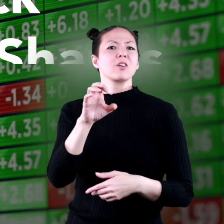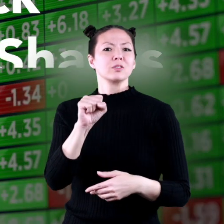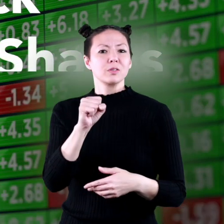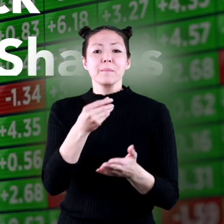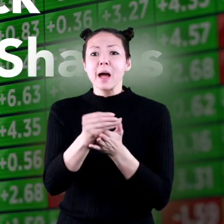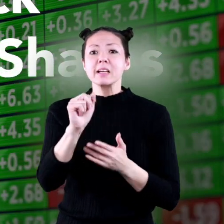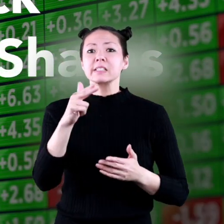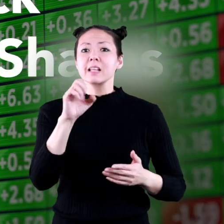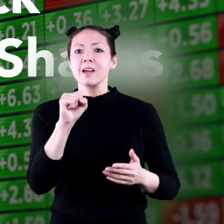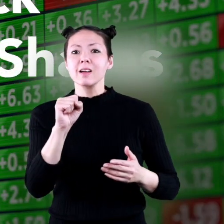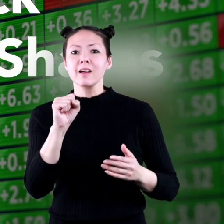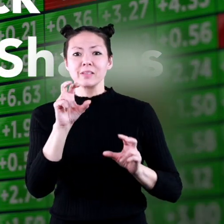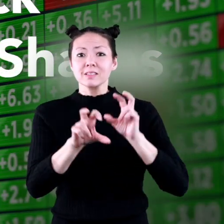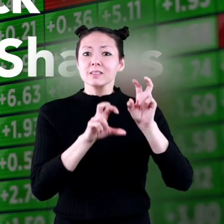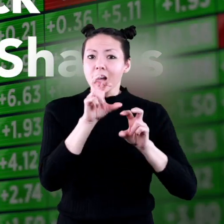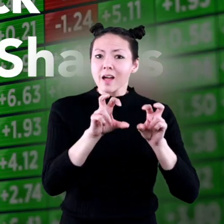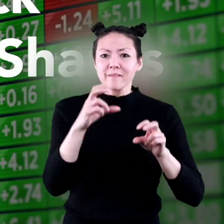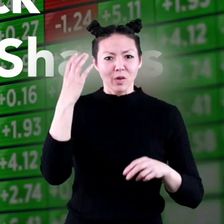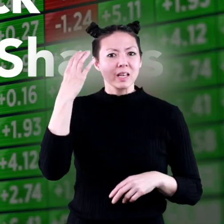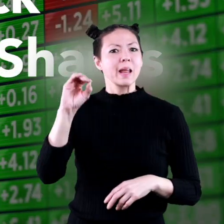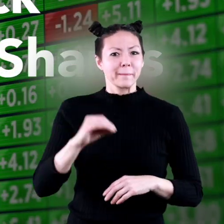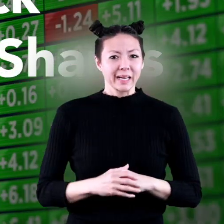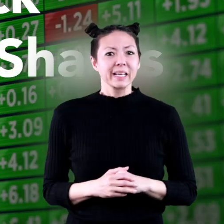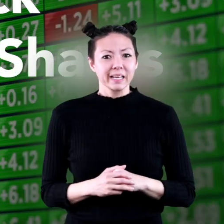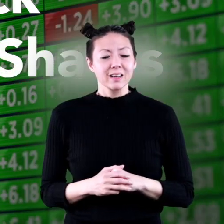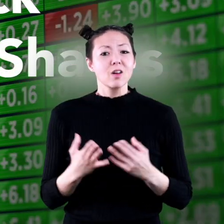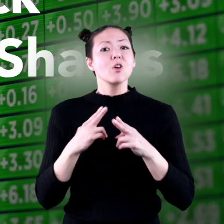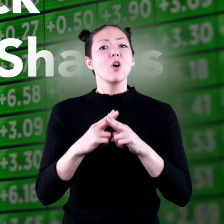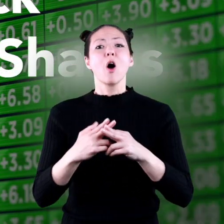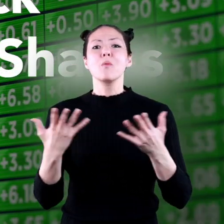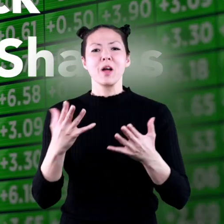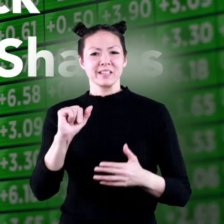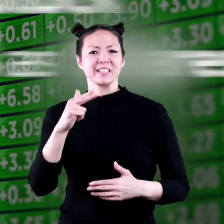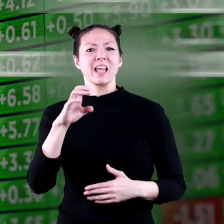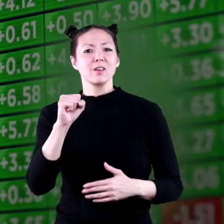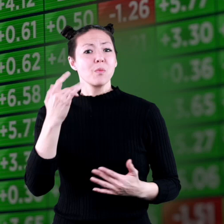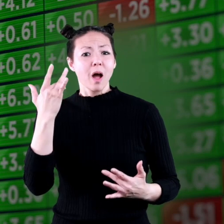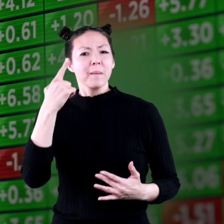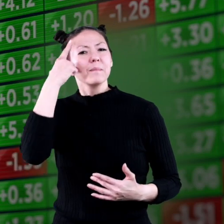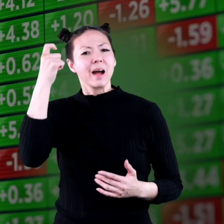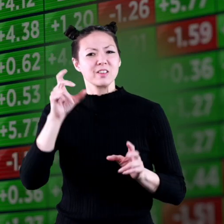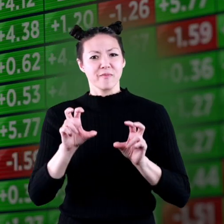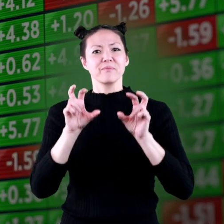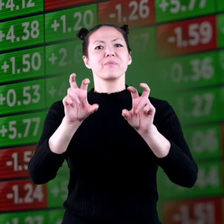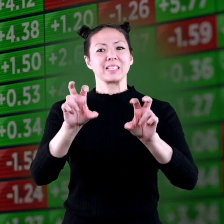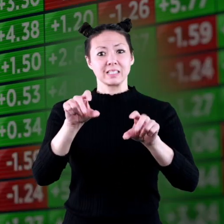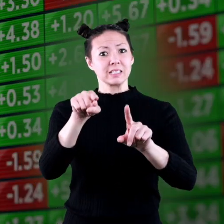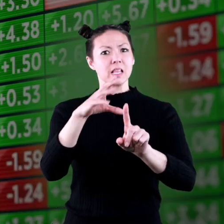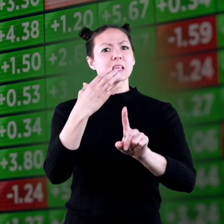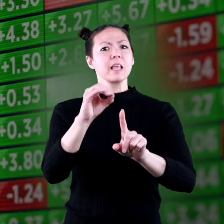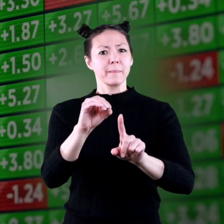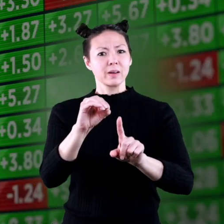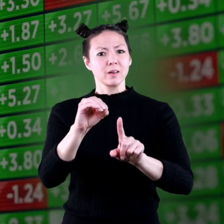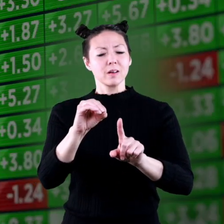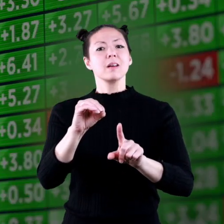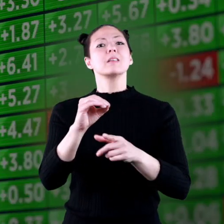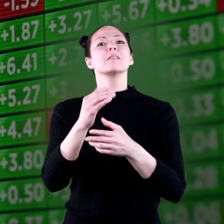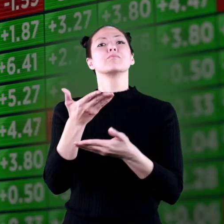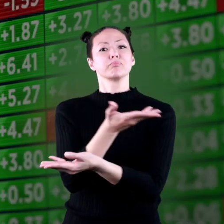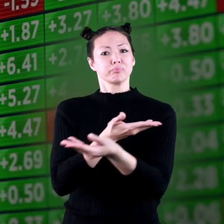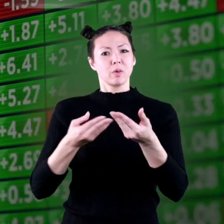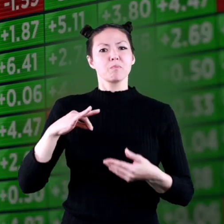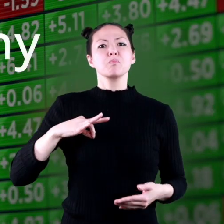are sold as shares, or you buy shares of stocks in a company. They are called shares because when you invest